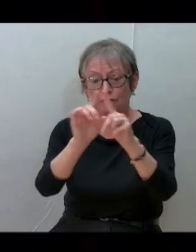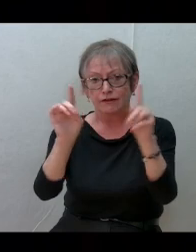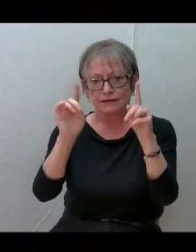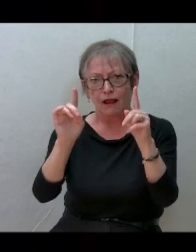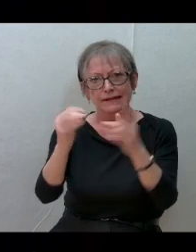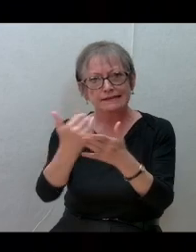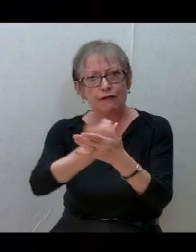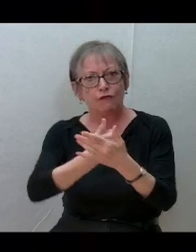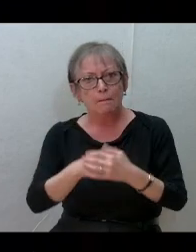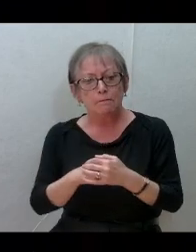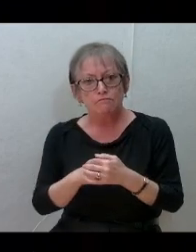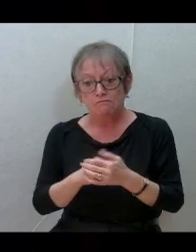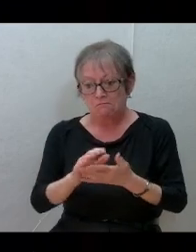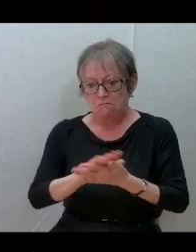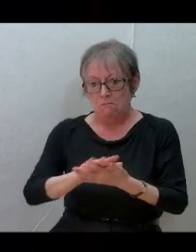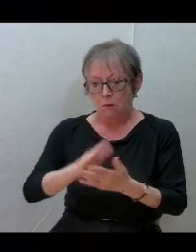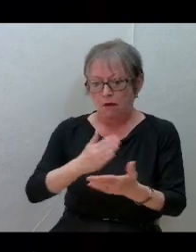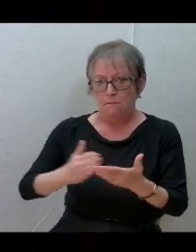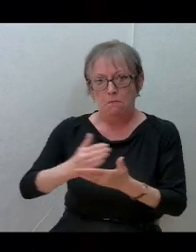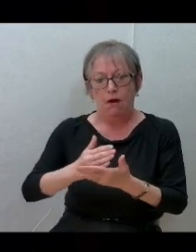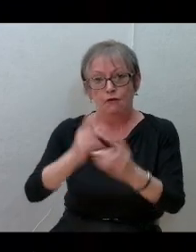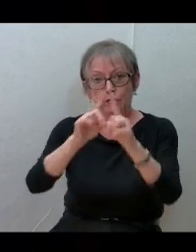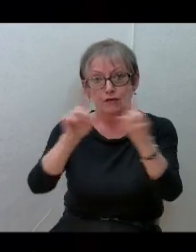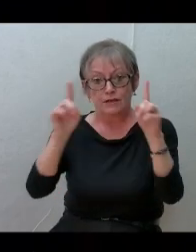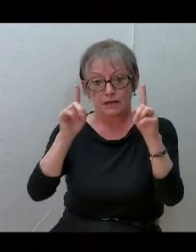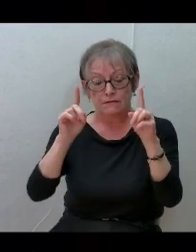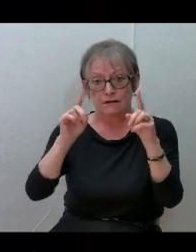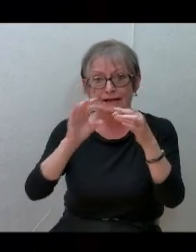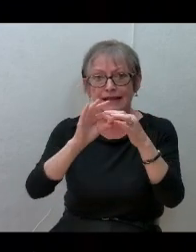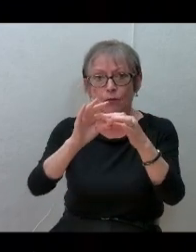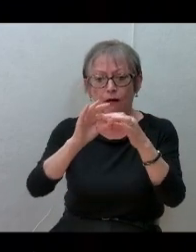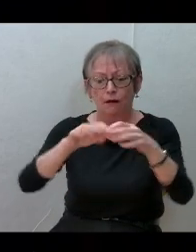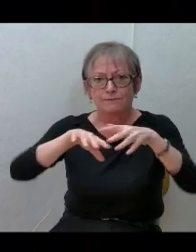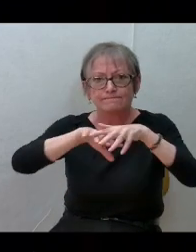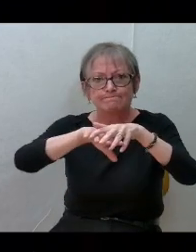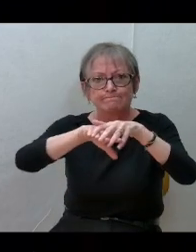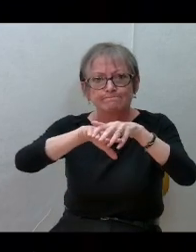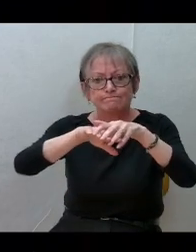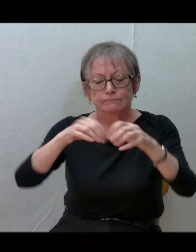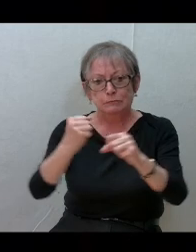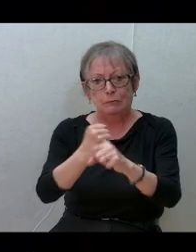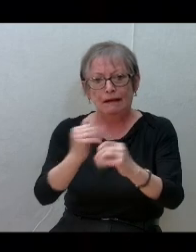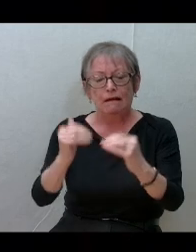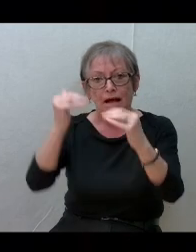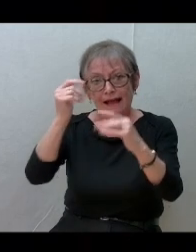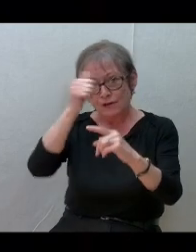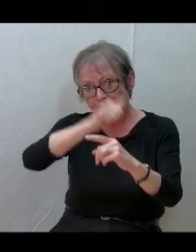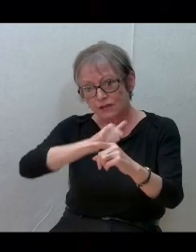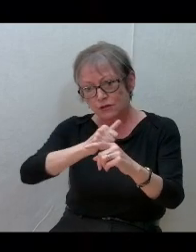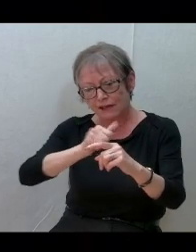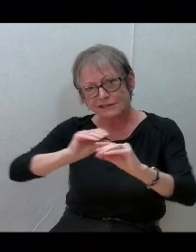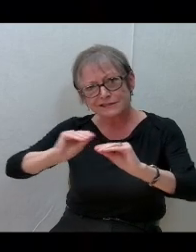sanctuary, which makes us part of a network of universities working together to make higher education institutions in the